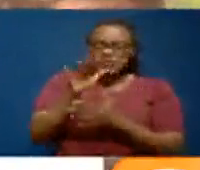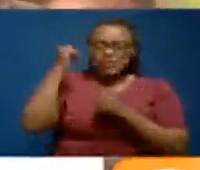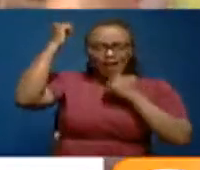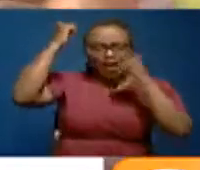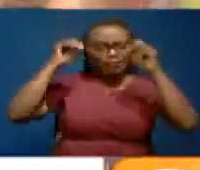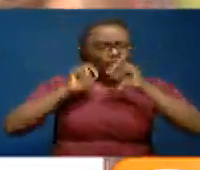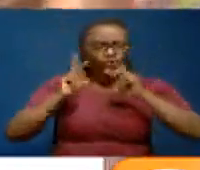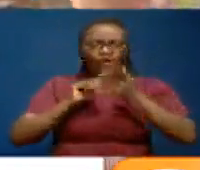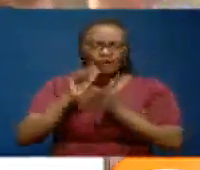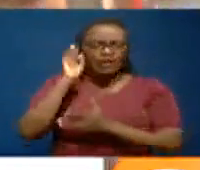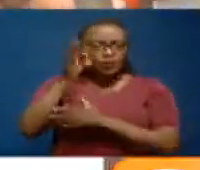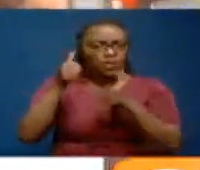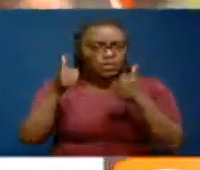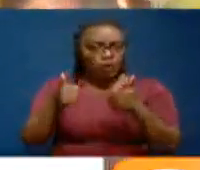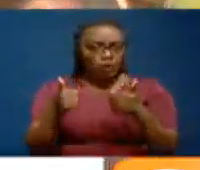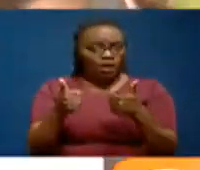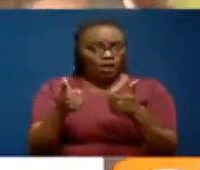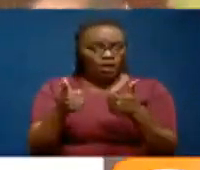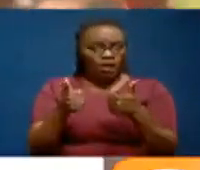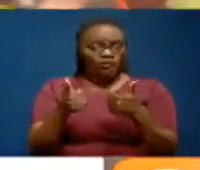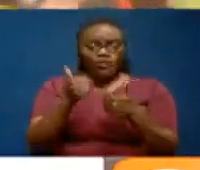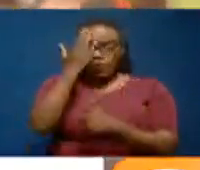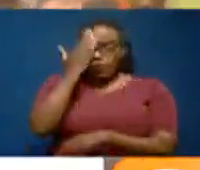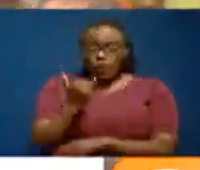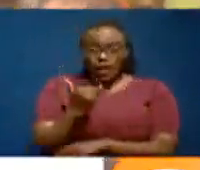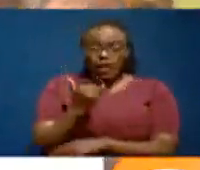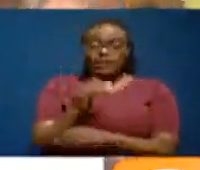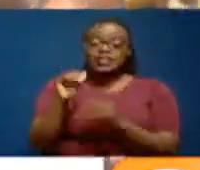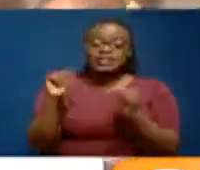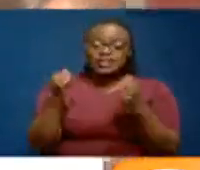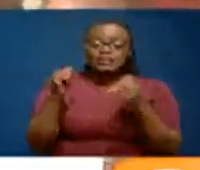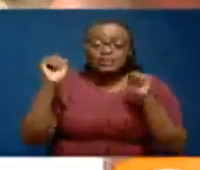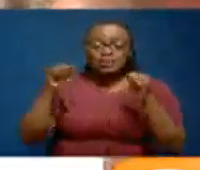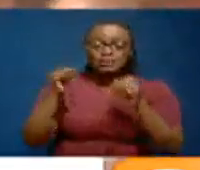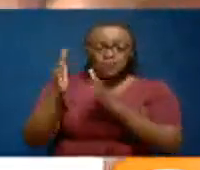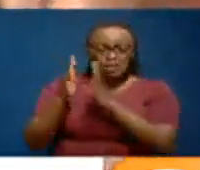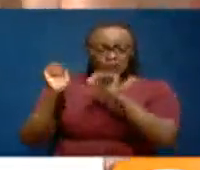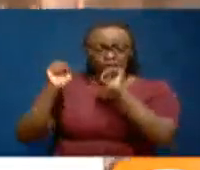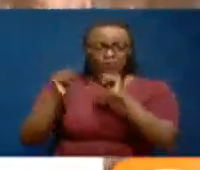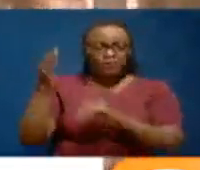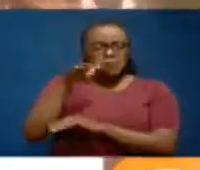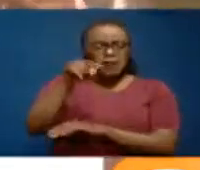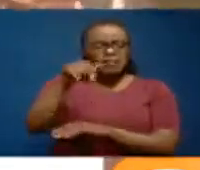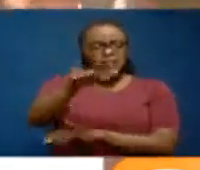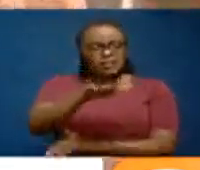tutatuma. Sawa? Ili usalama irudi katika eneo hii.